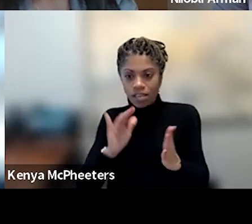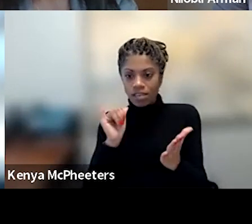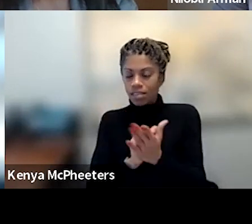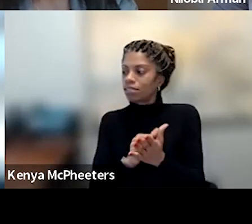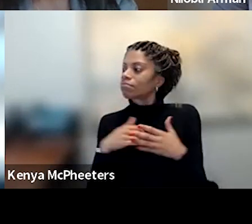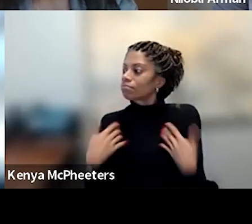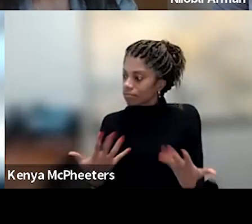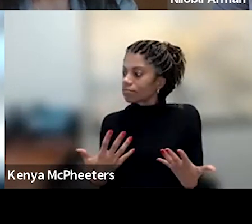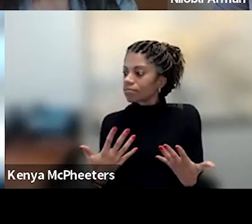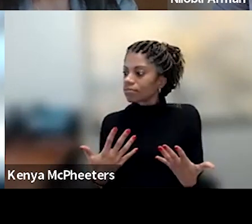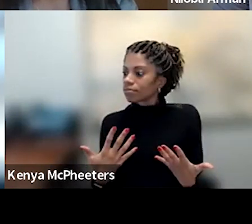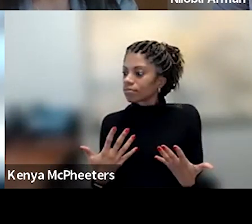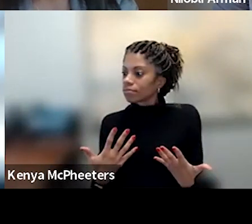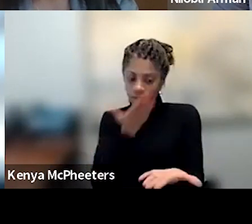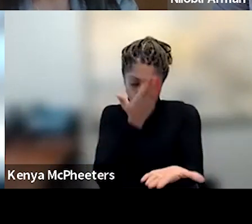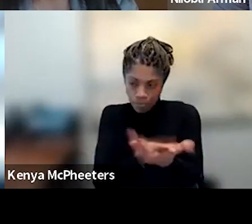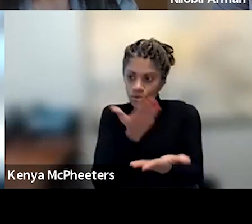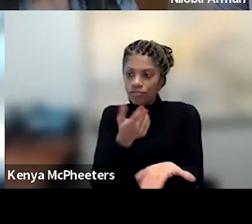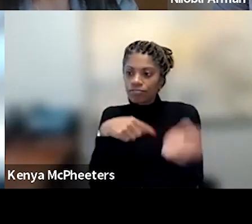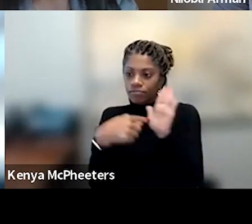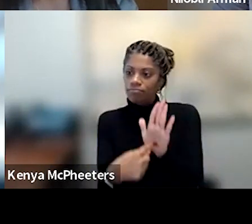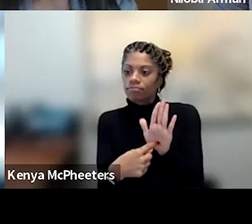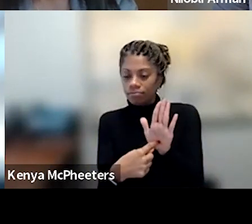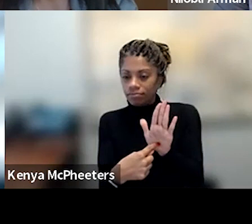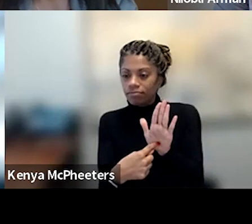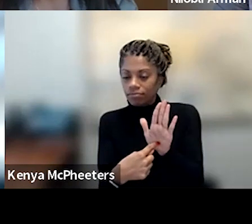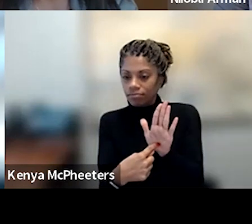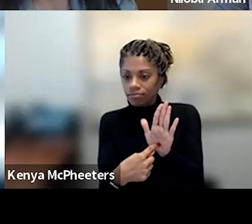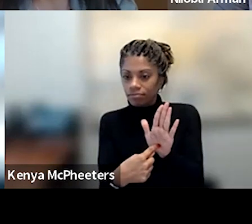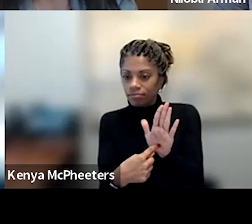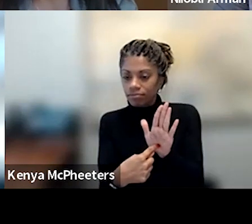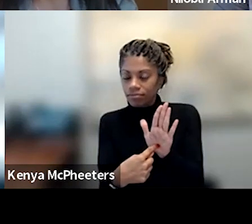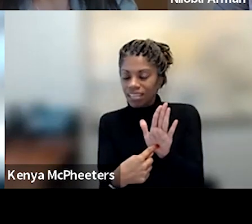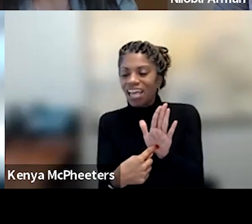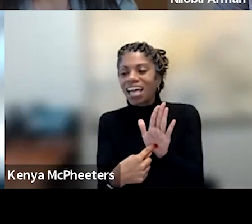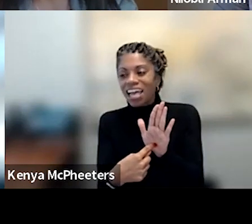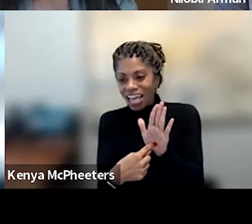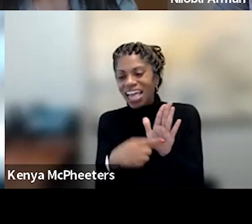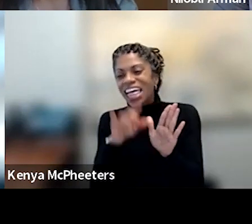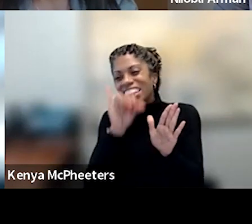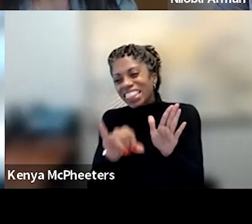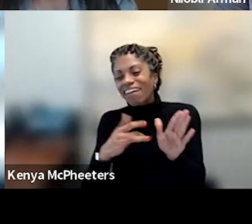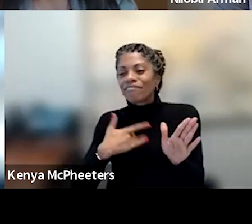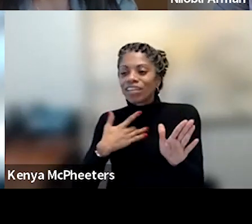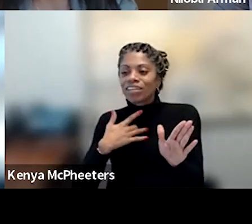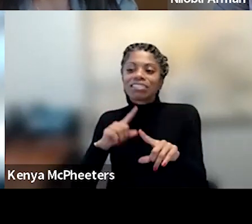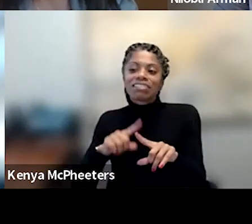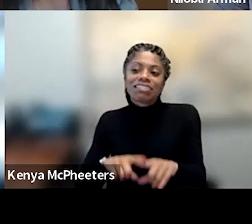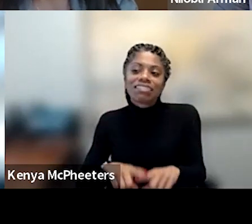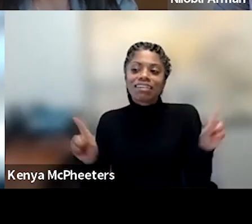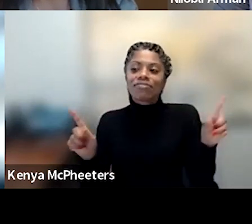threatening way to approach this than saying, you know, we all have to be woke or whatever people are afraid of,